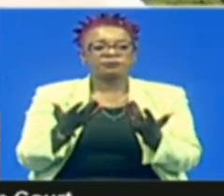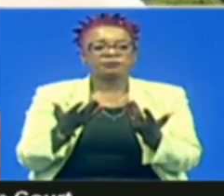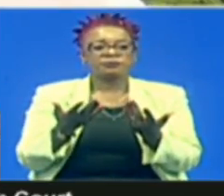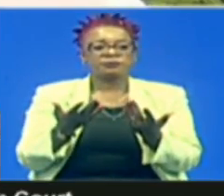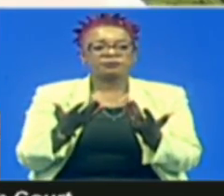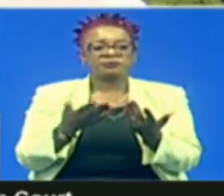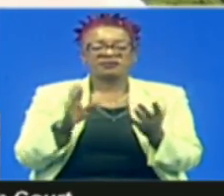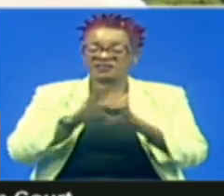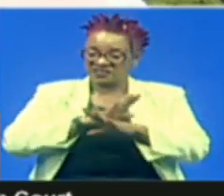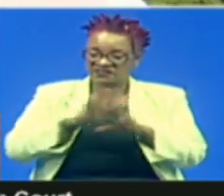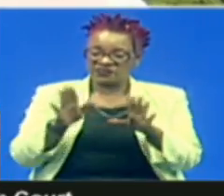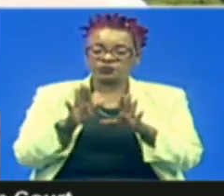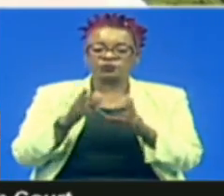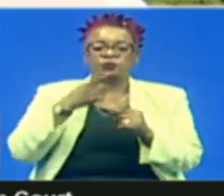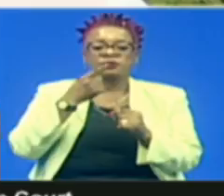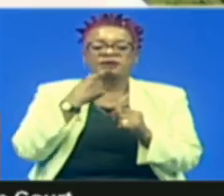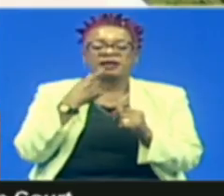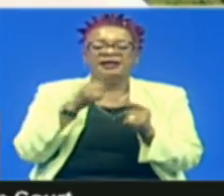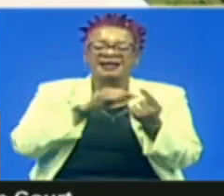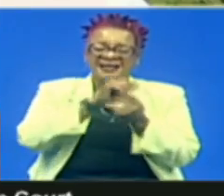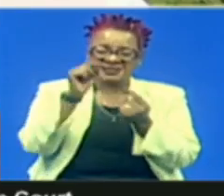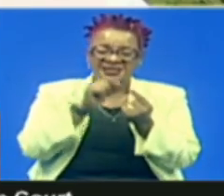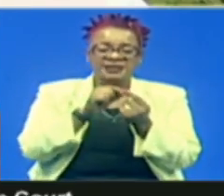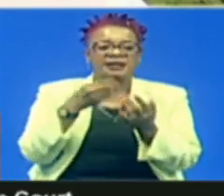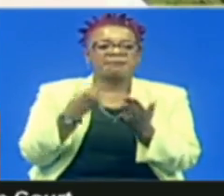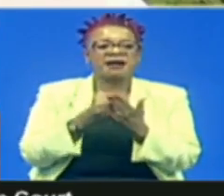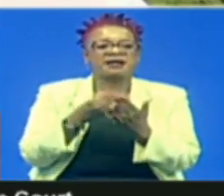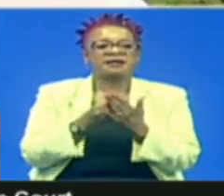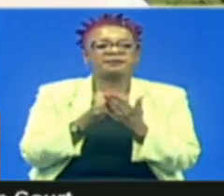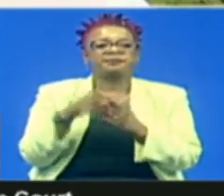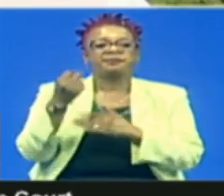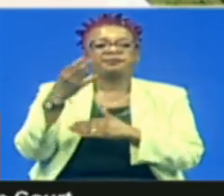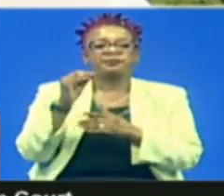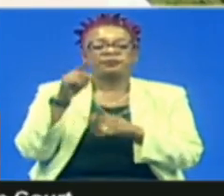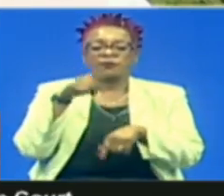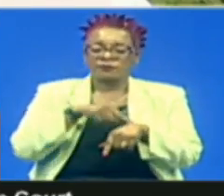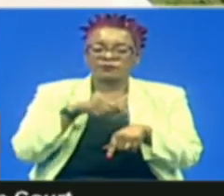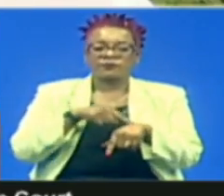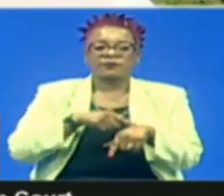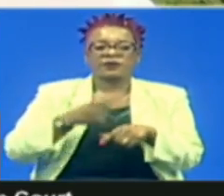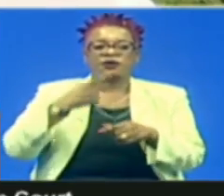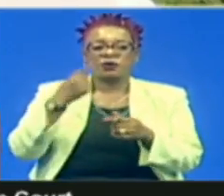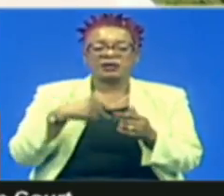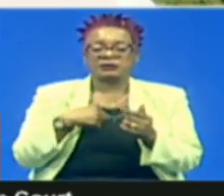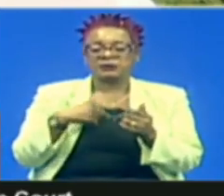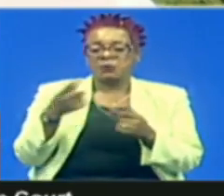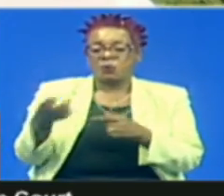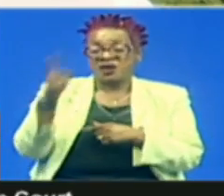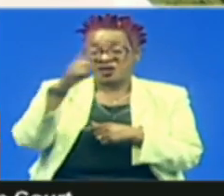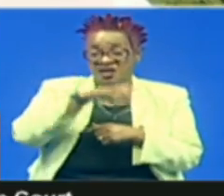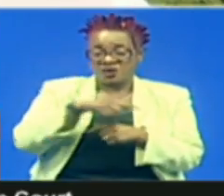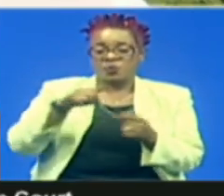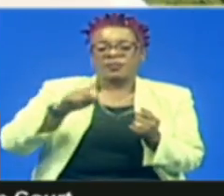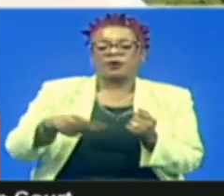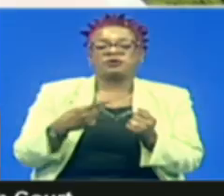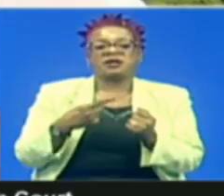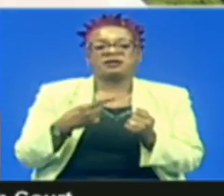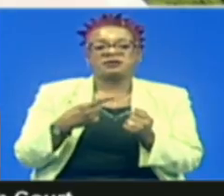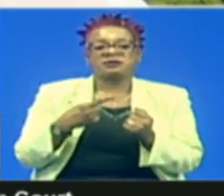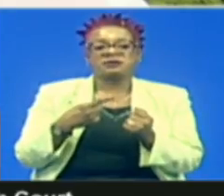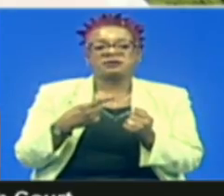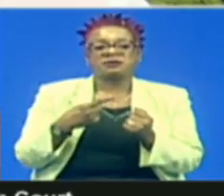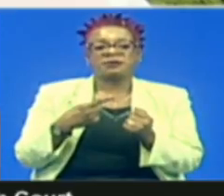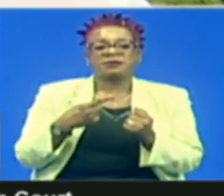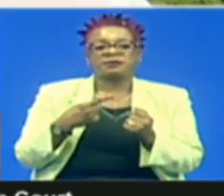yenye wanatulipa. So there is a time they told us, per day tunalipwa 1,000. And we went